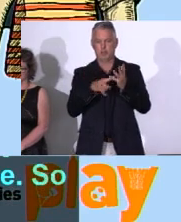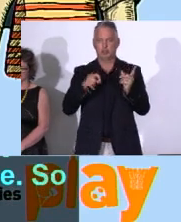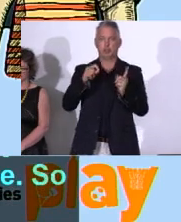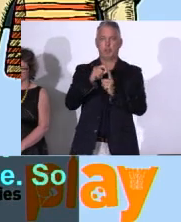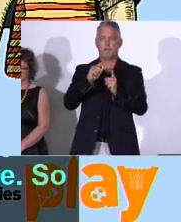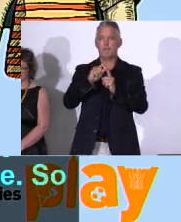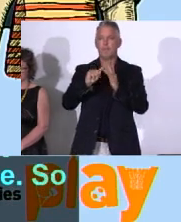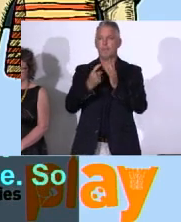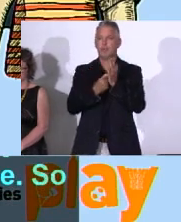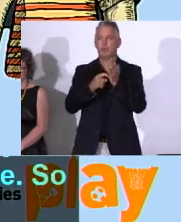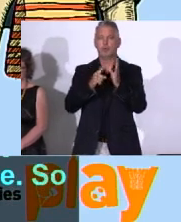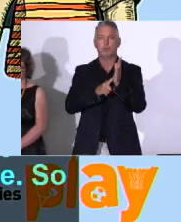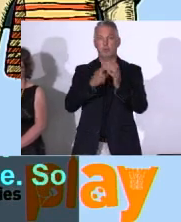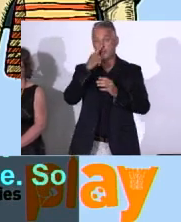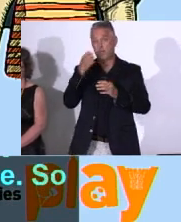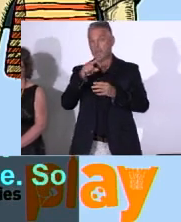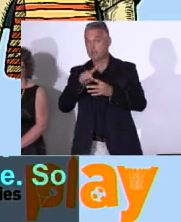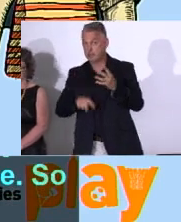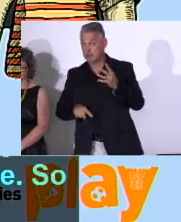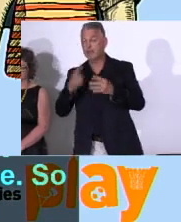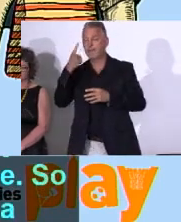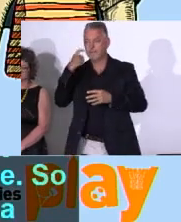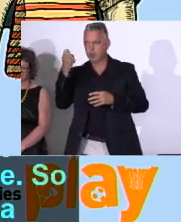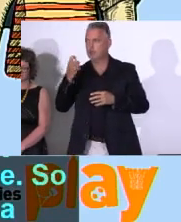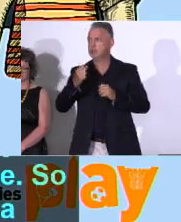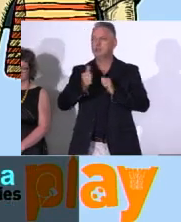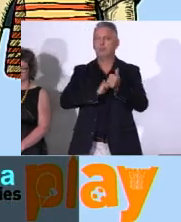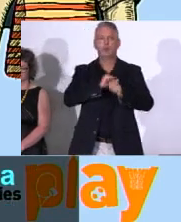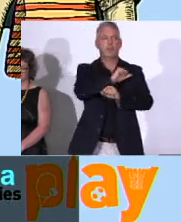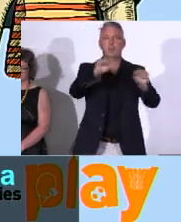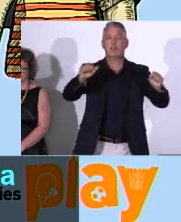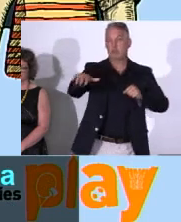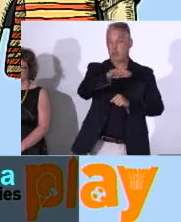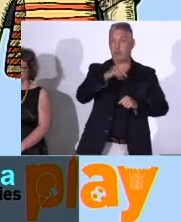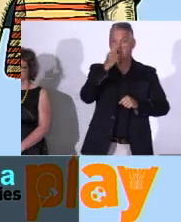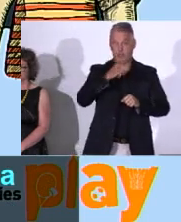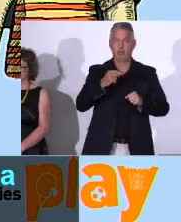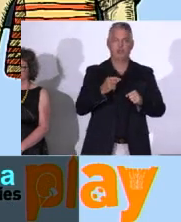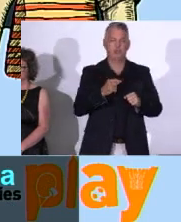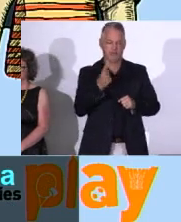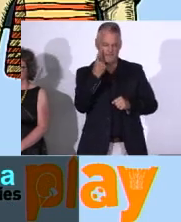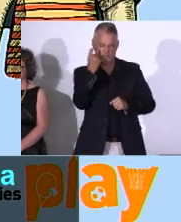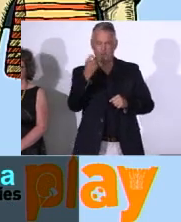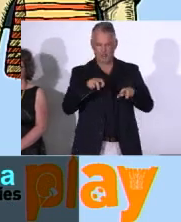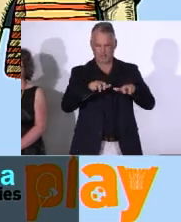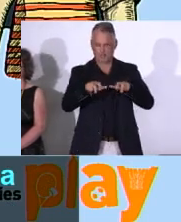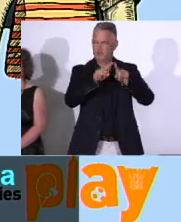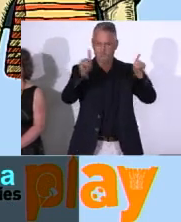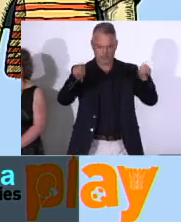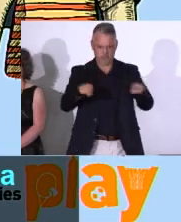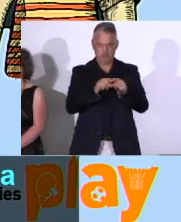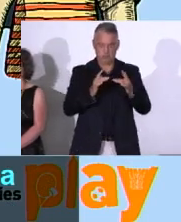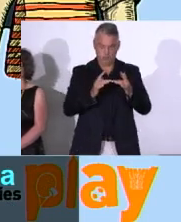disability to find a sporting opportunity in their area. They can jump onto our website, go to a Find Our Activities page, chuck in